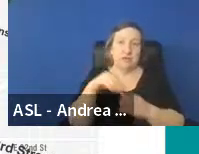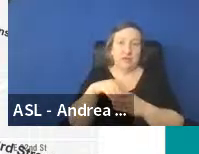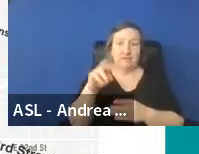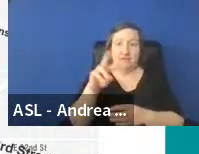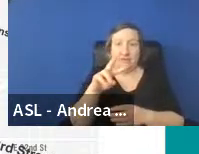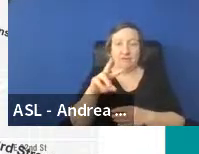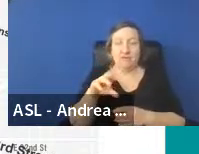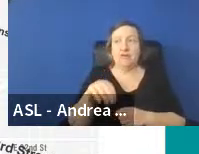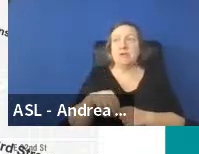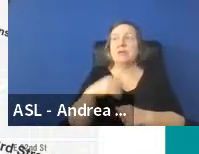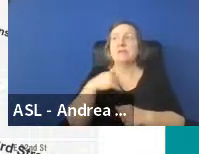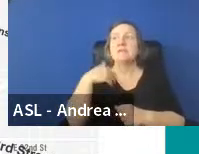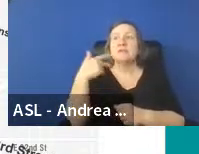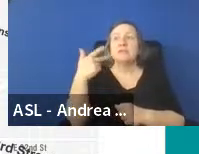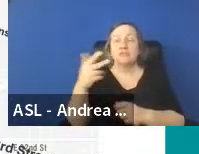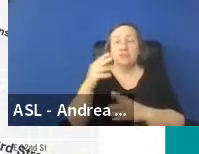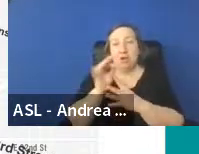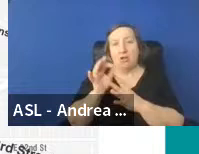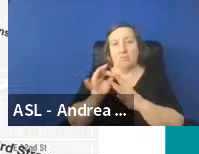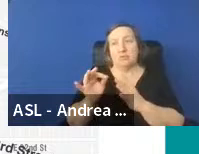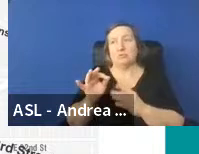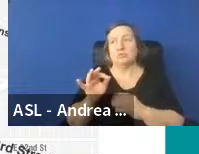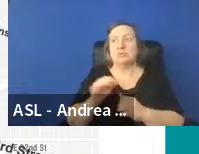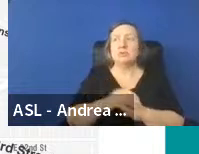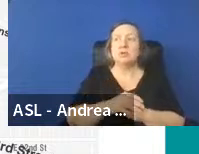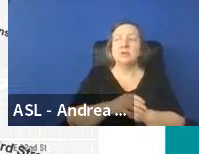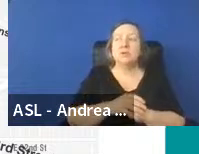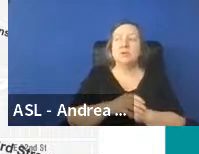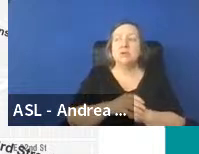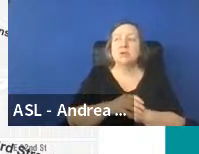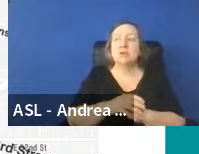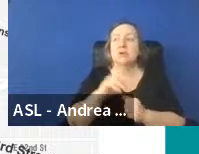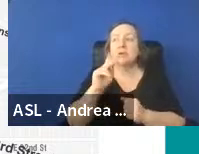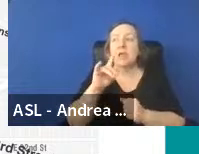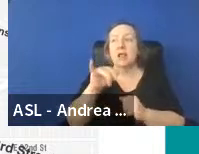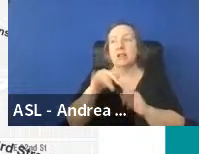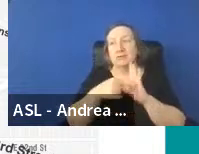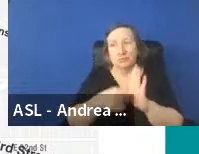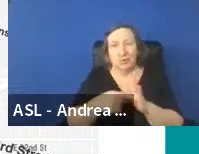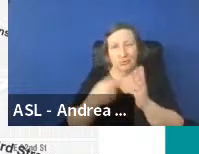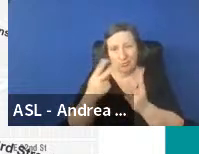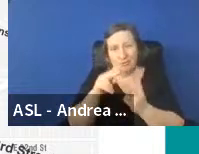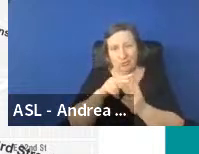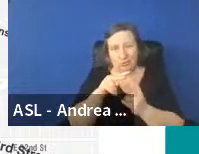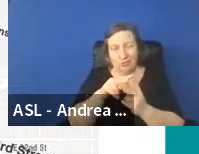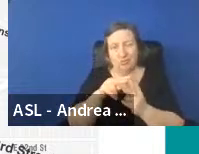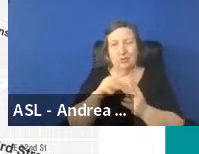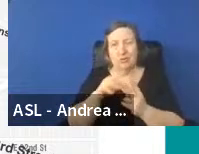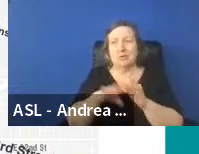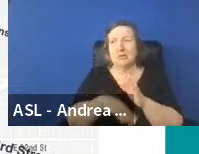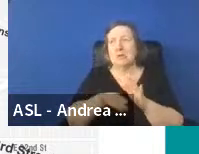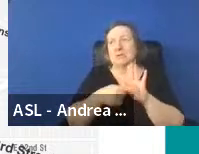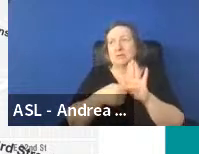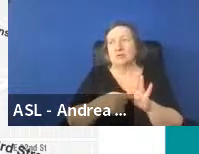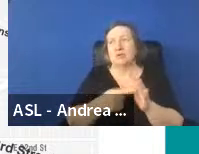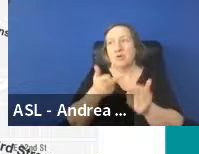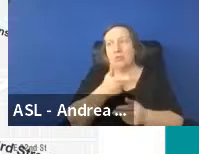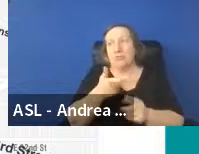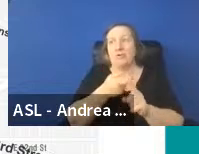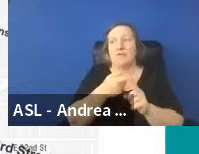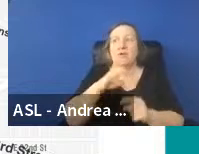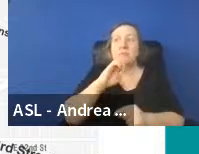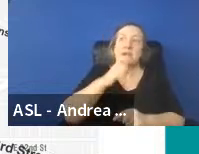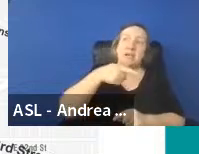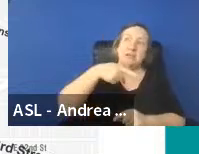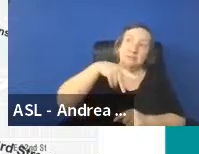then there's 3 options, and Kelly highlighted 2 of these, which basically highlights all 3. Between